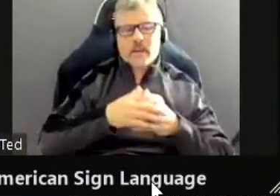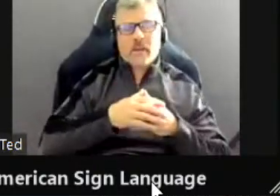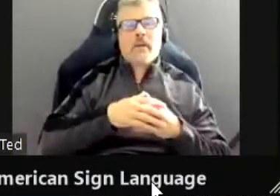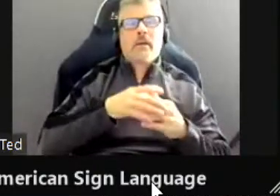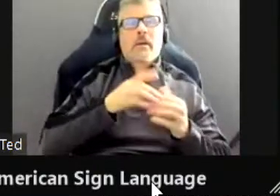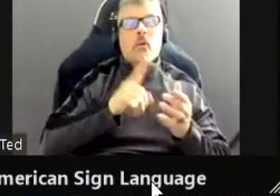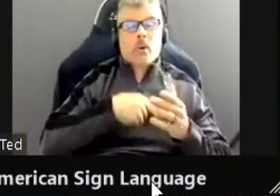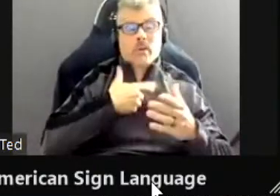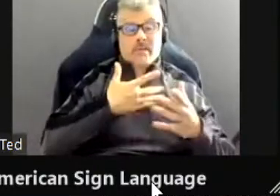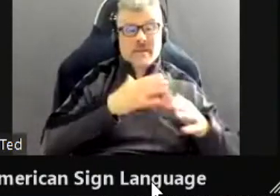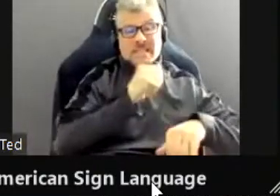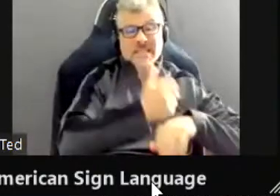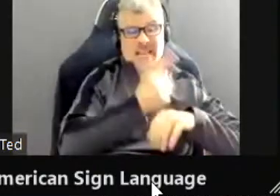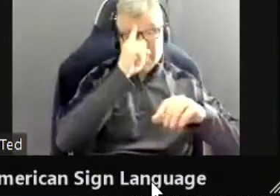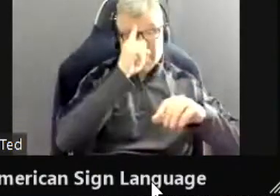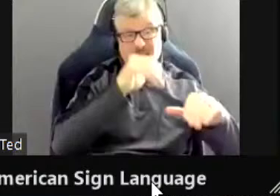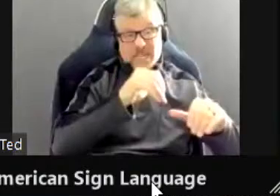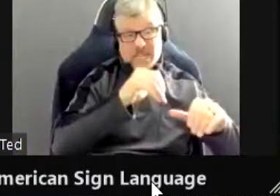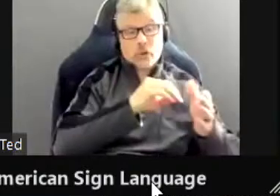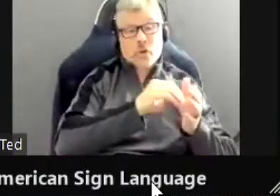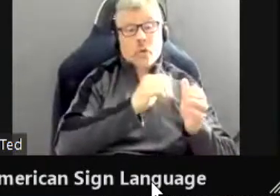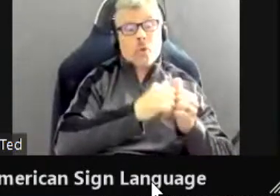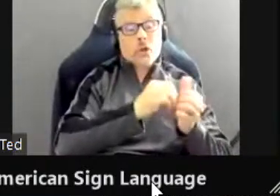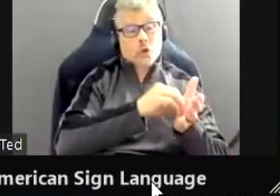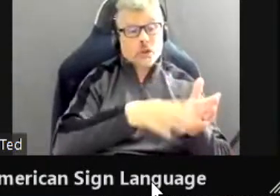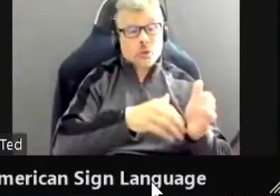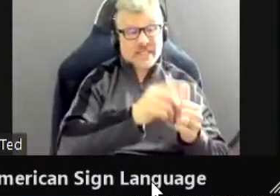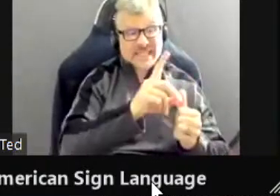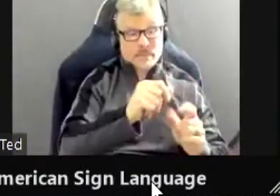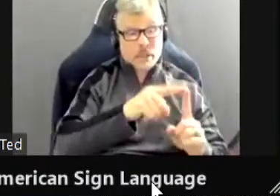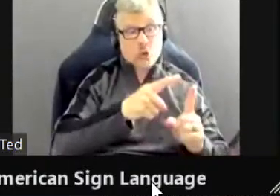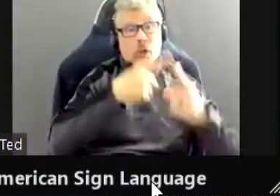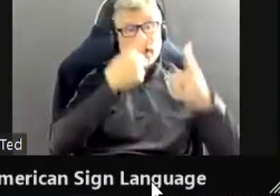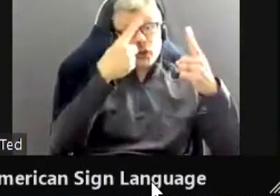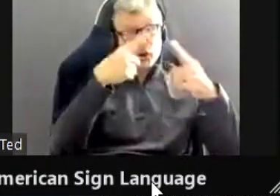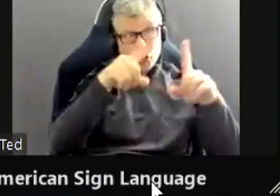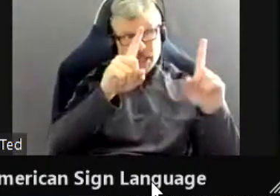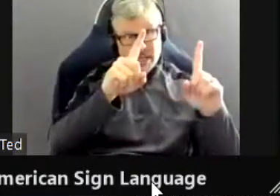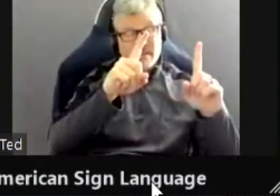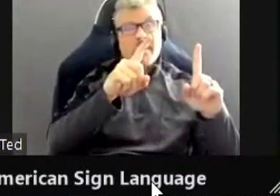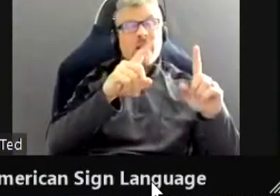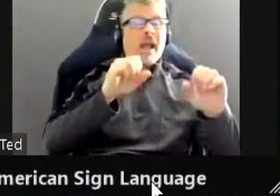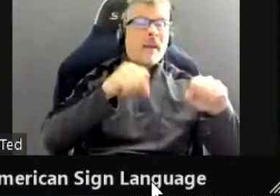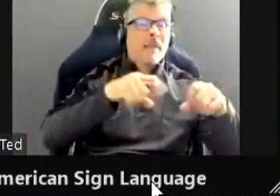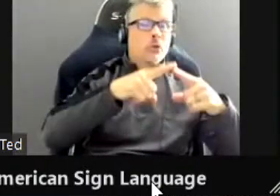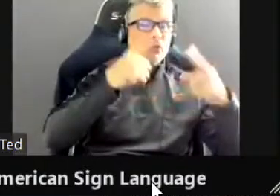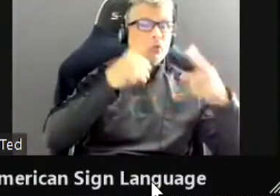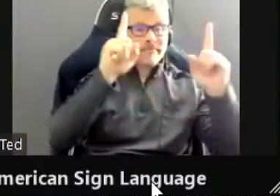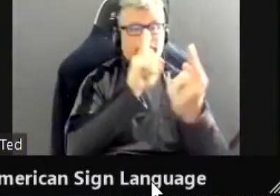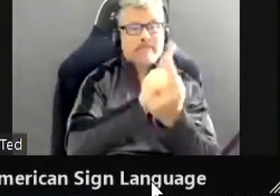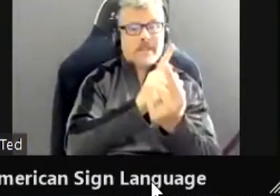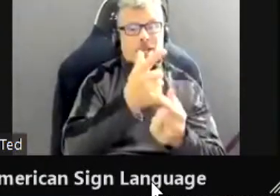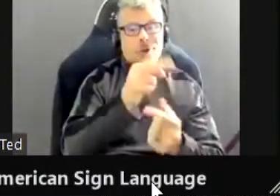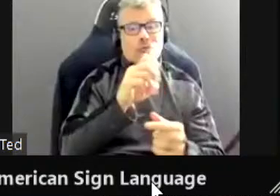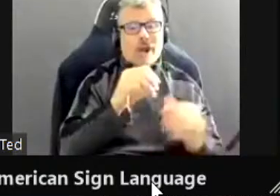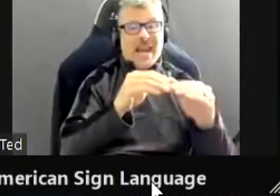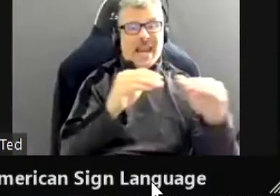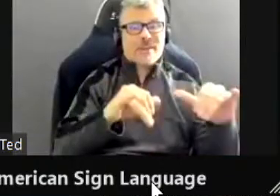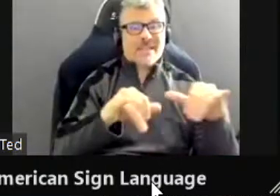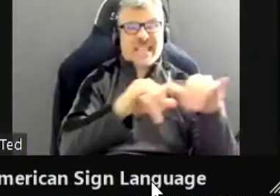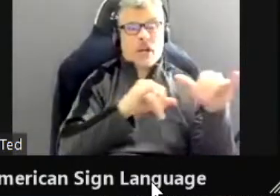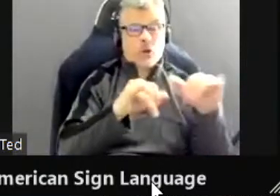set expectations for students with disabilities to be enabled to achieve grade level standards, and also